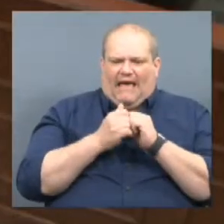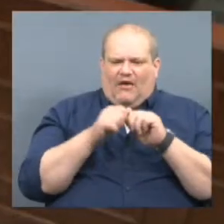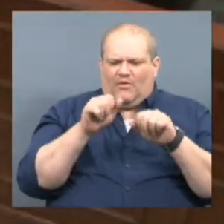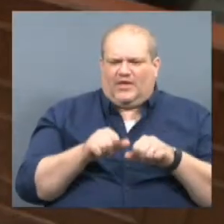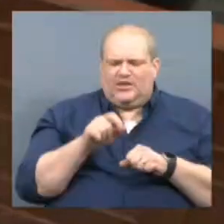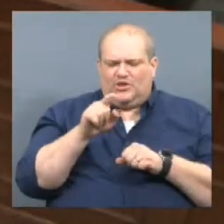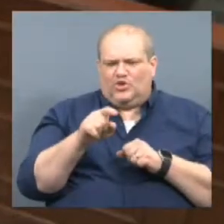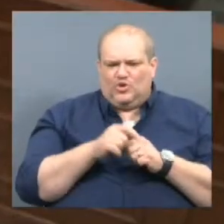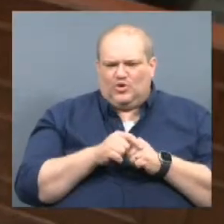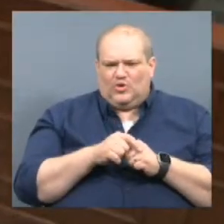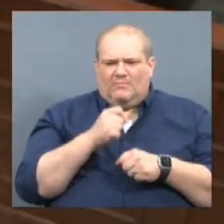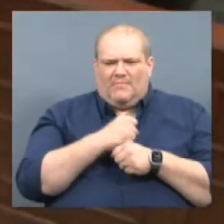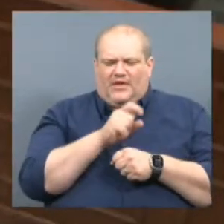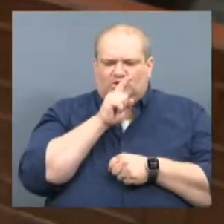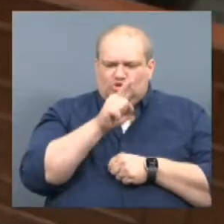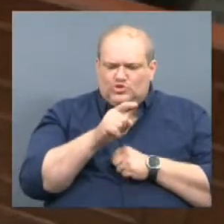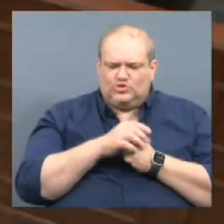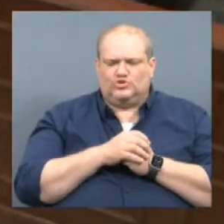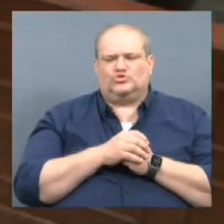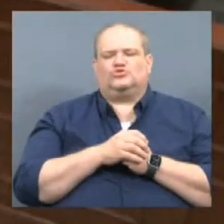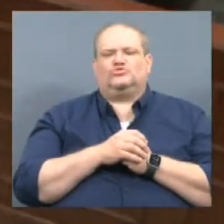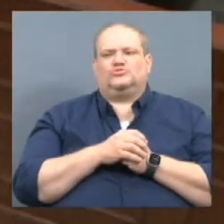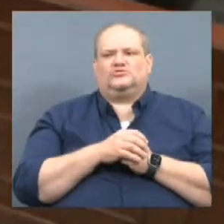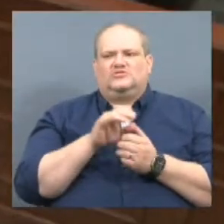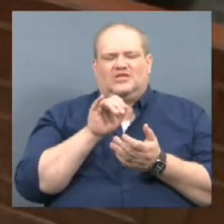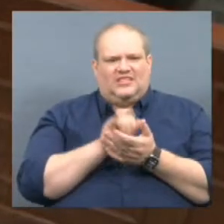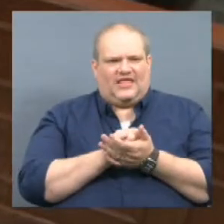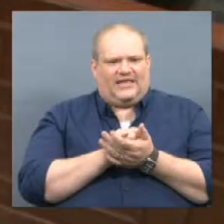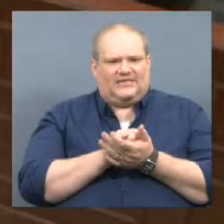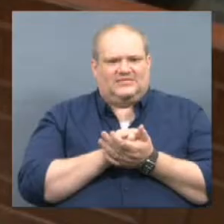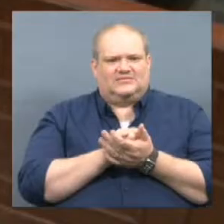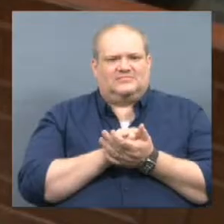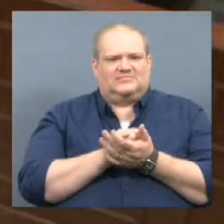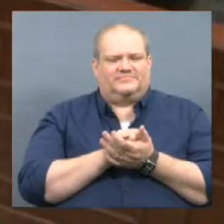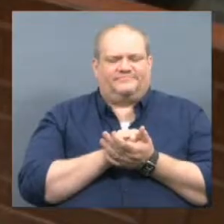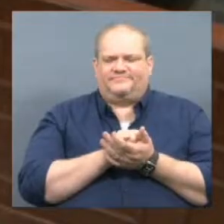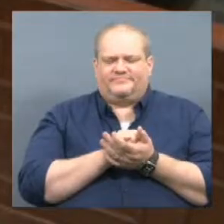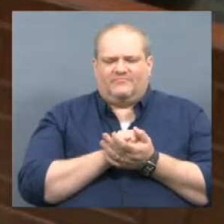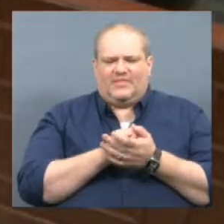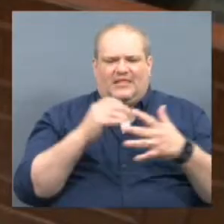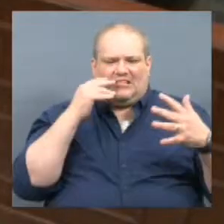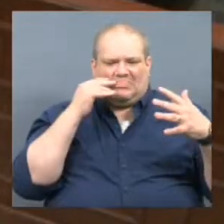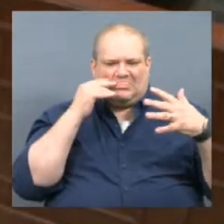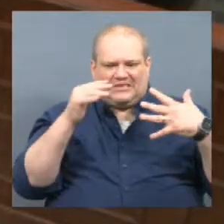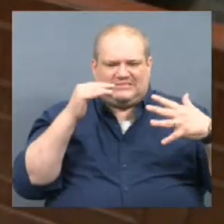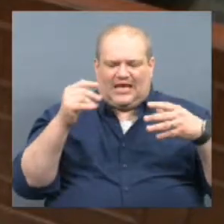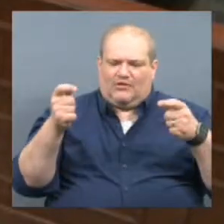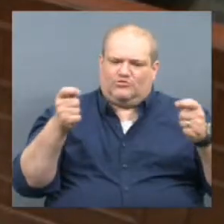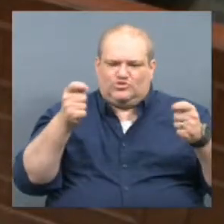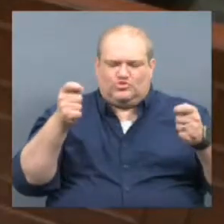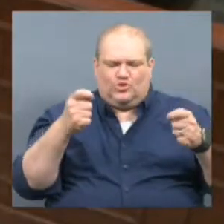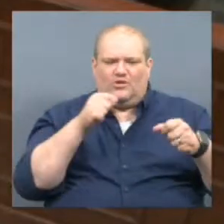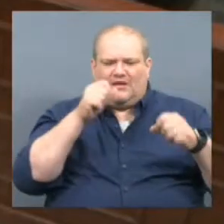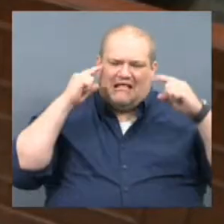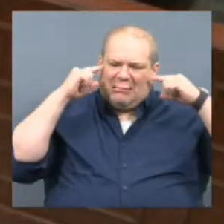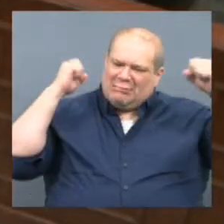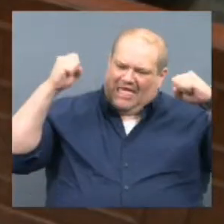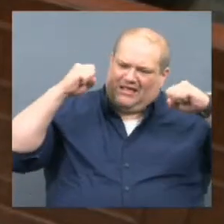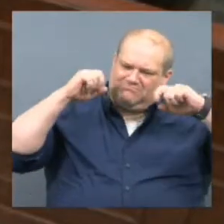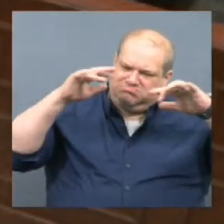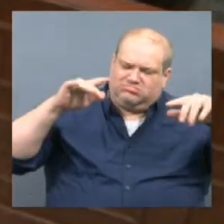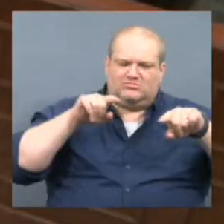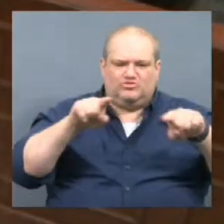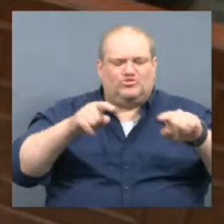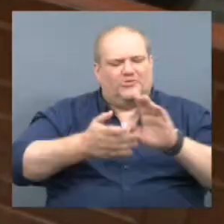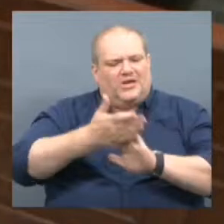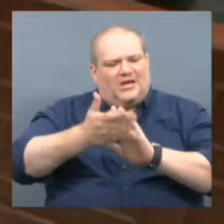you ensure the sound quality control during your